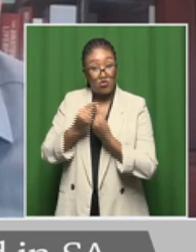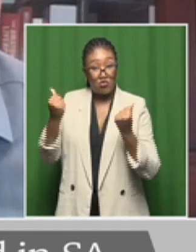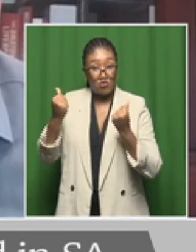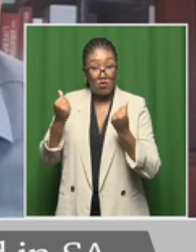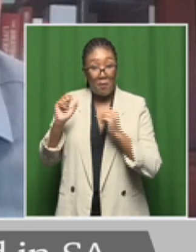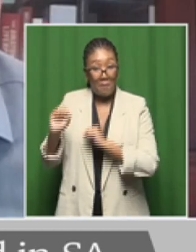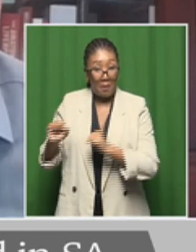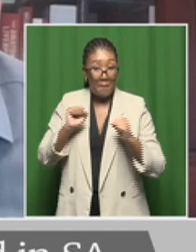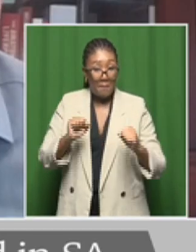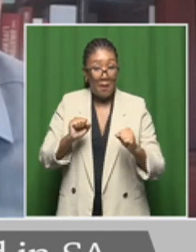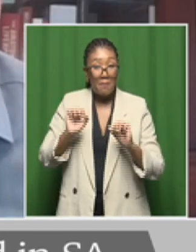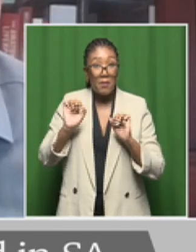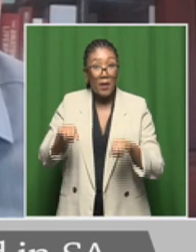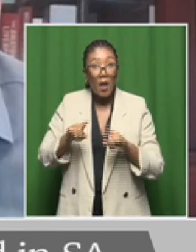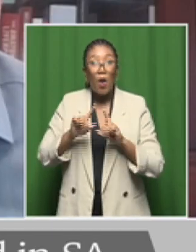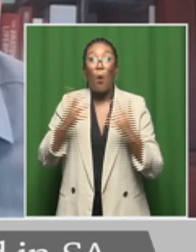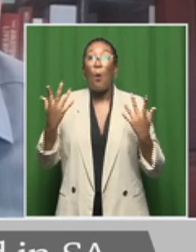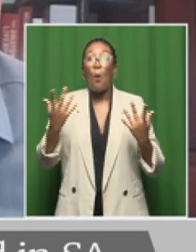linger for a lifetime?